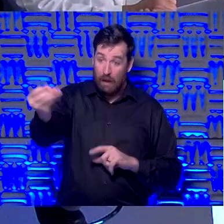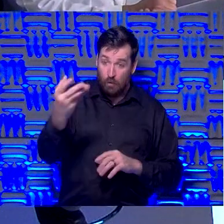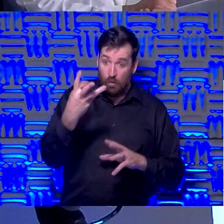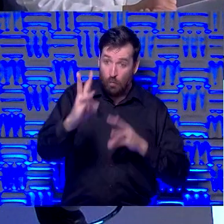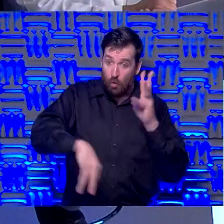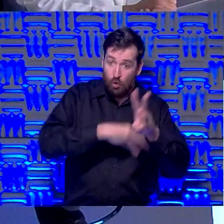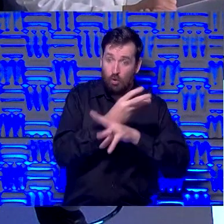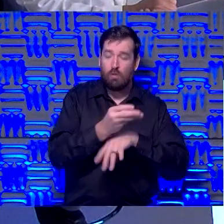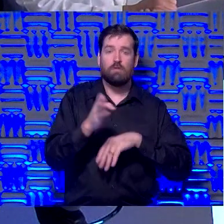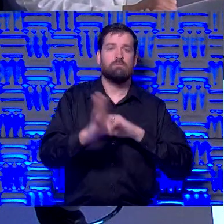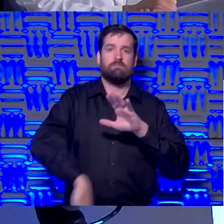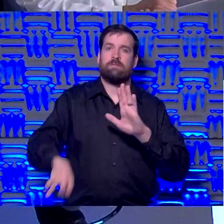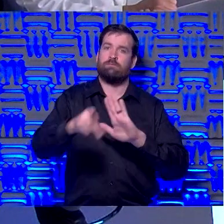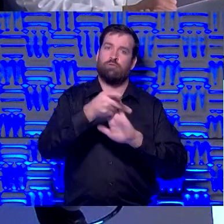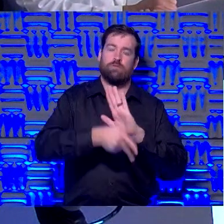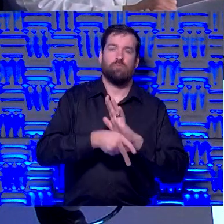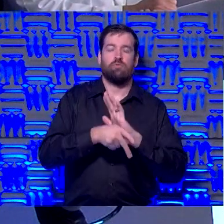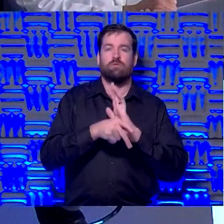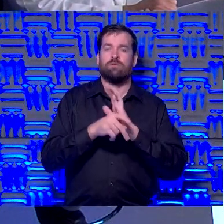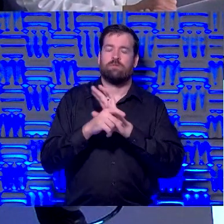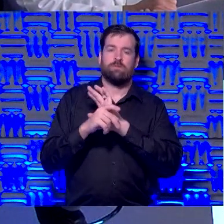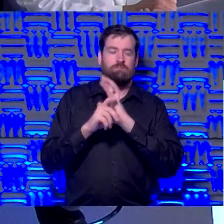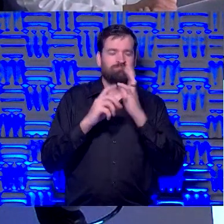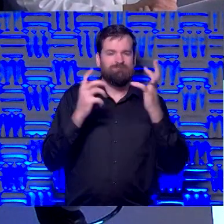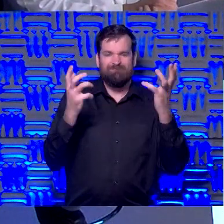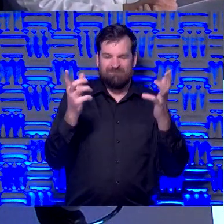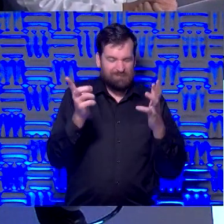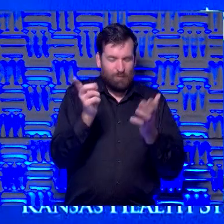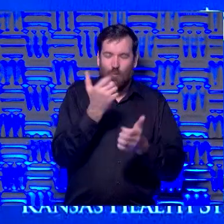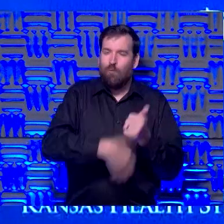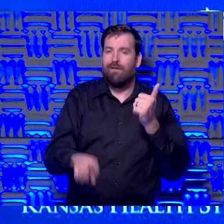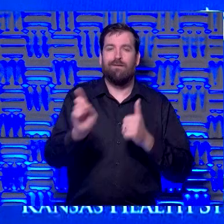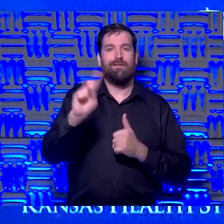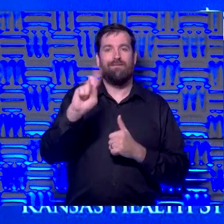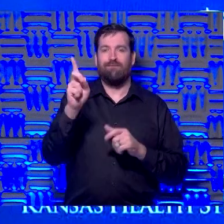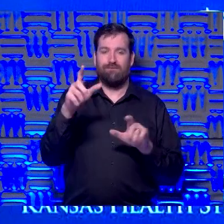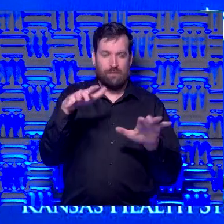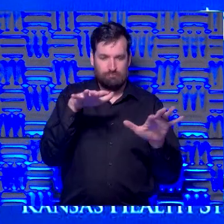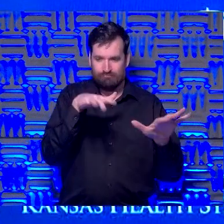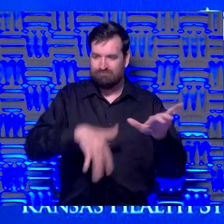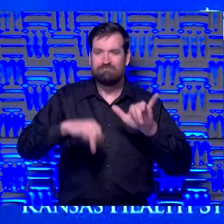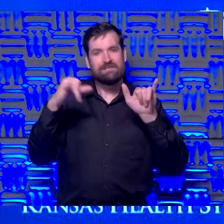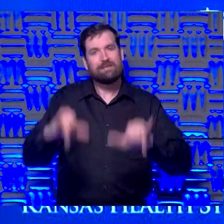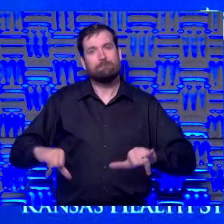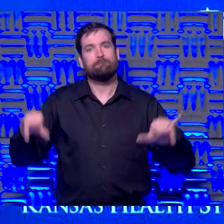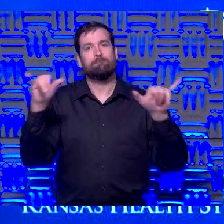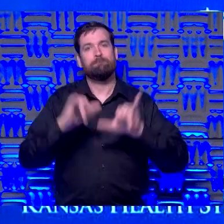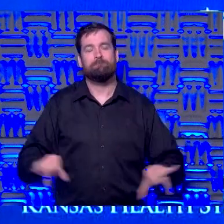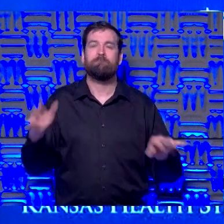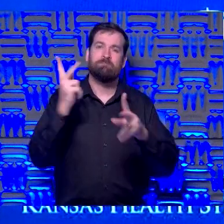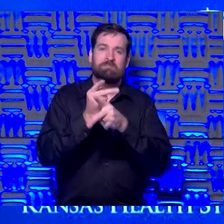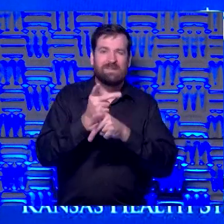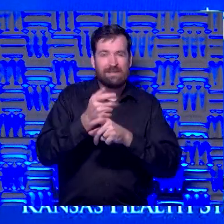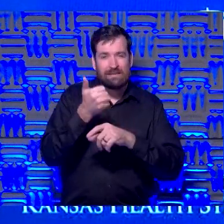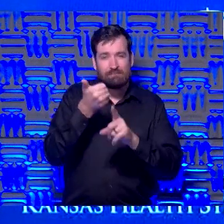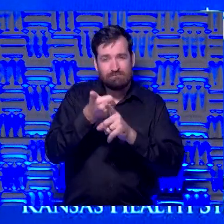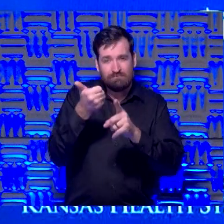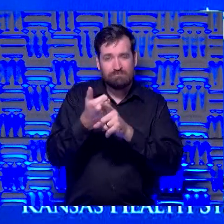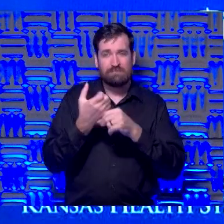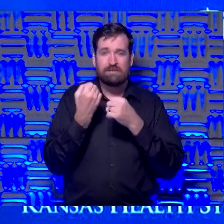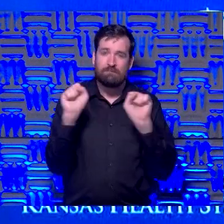base principles of infection control, they travel to whatever home you're at, to whatever place you're at. It keeps you safe. It keeps the people you care about